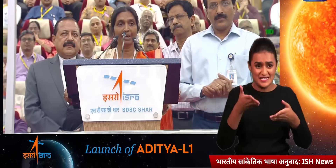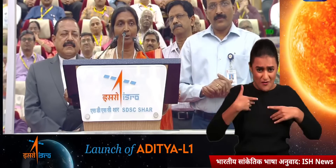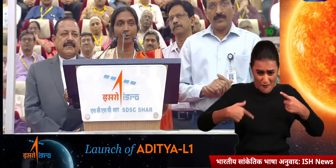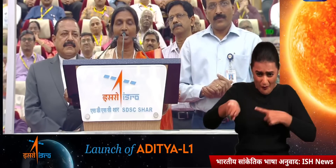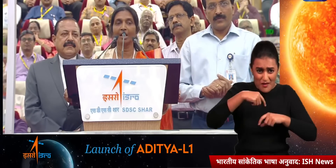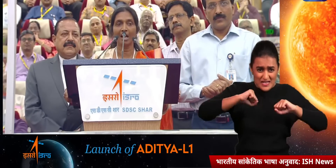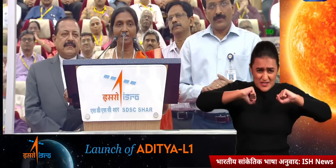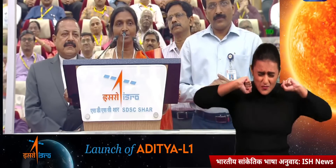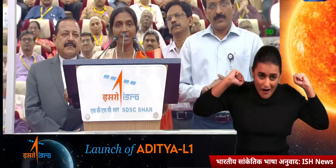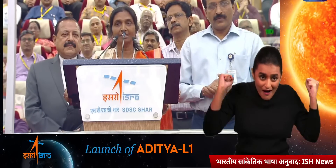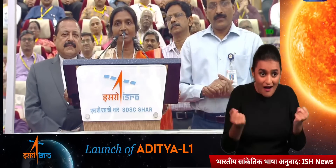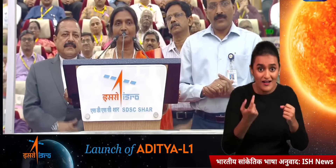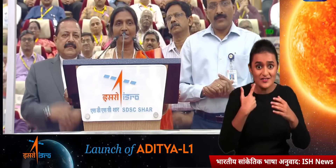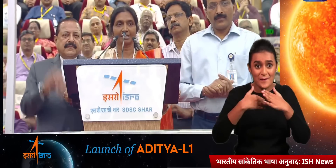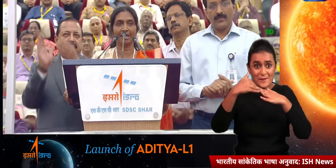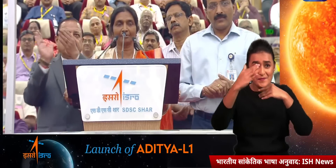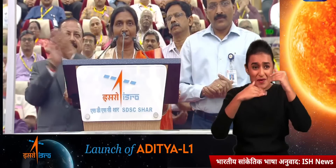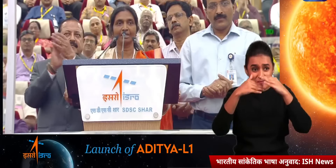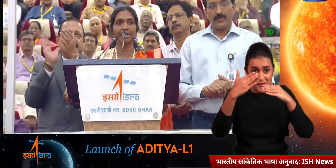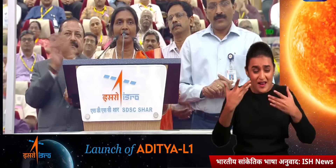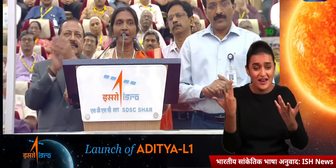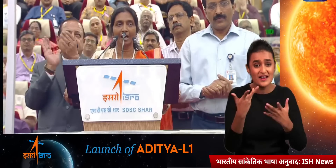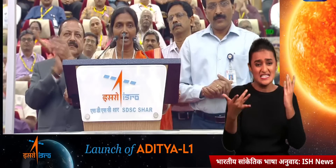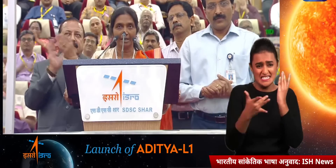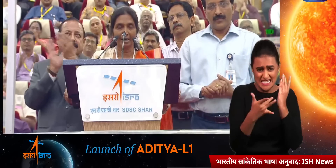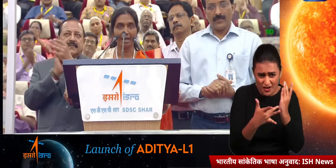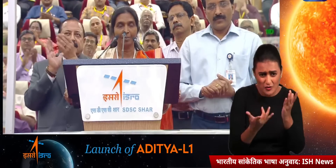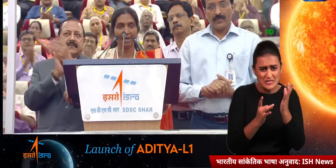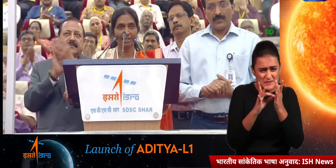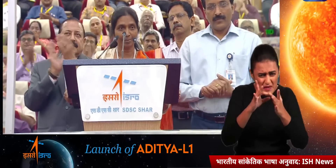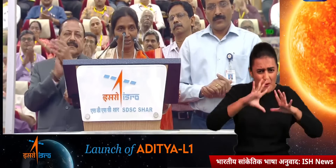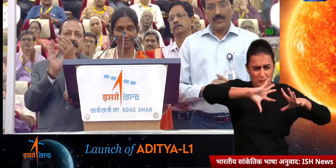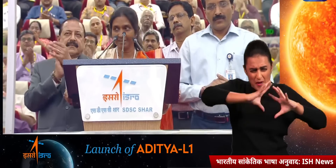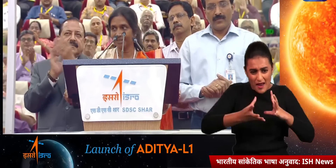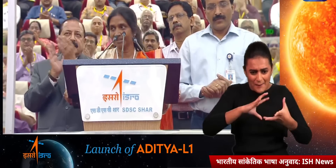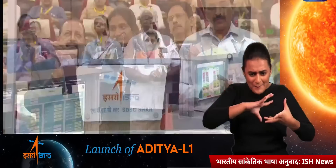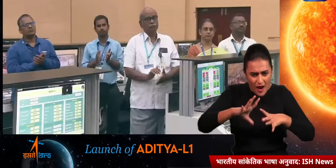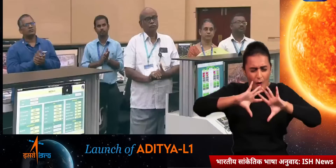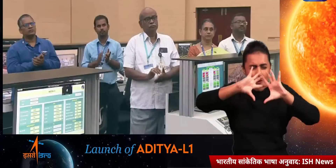the payload as well as the spacecraft. And my